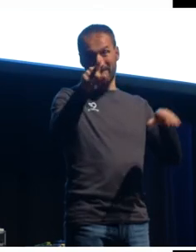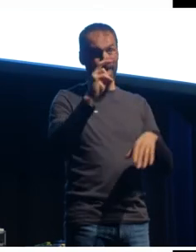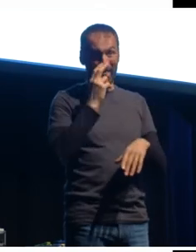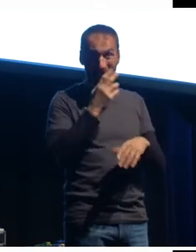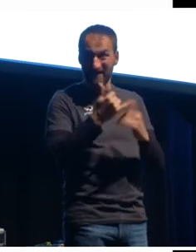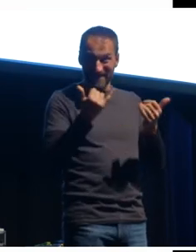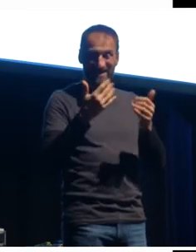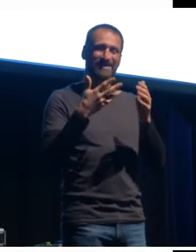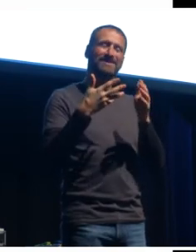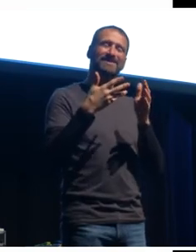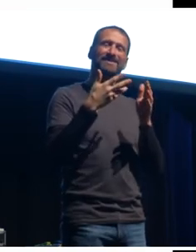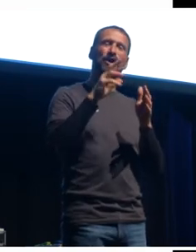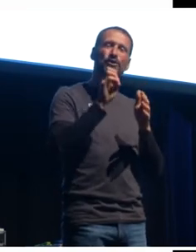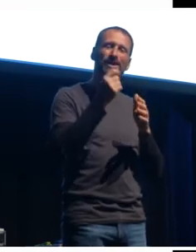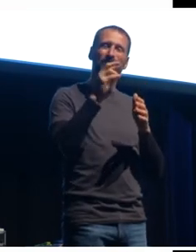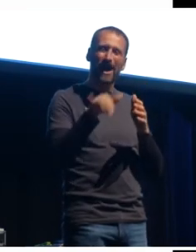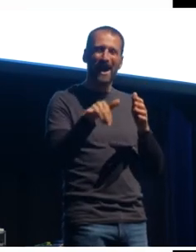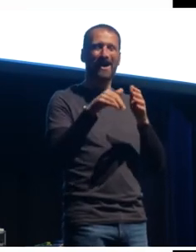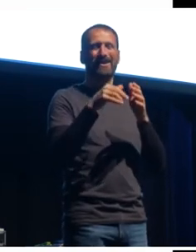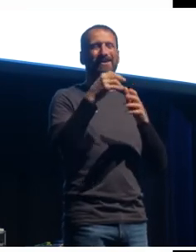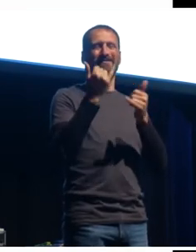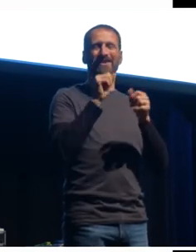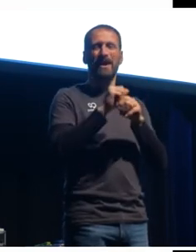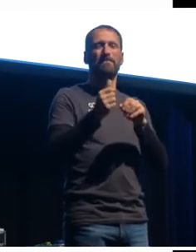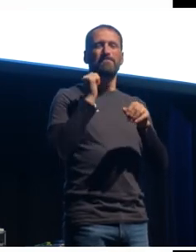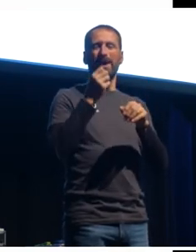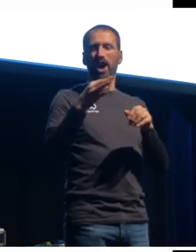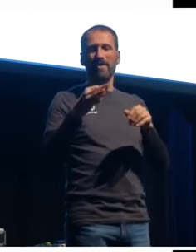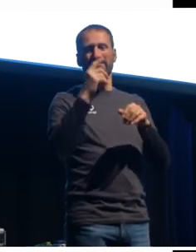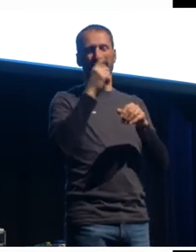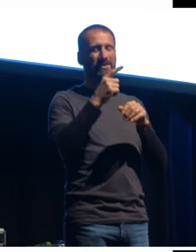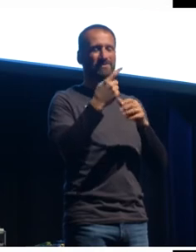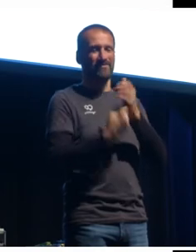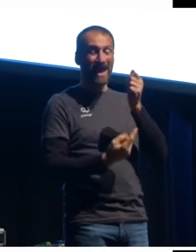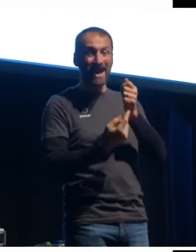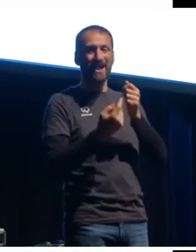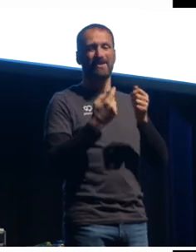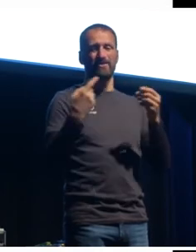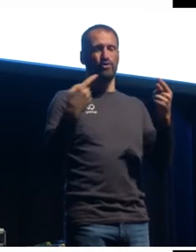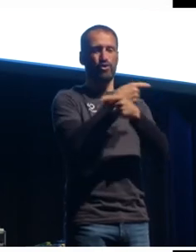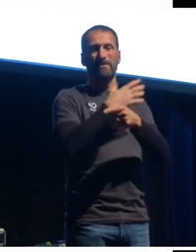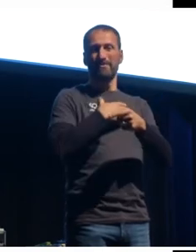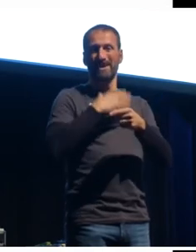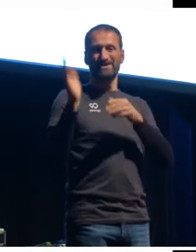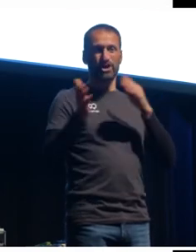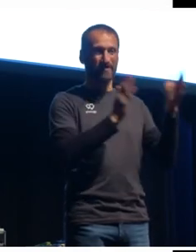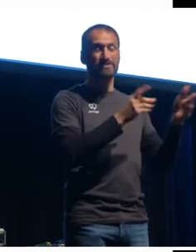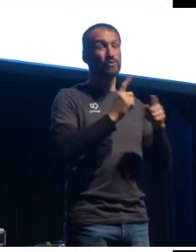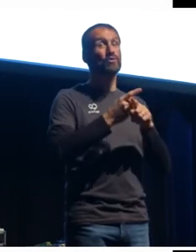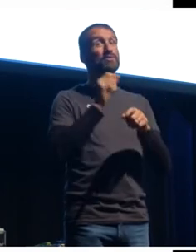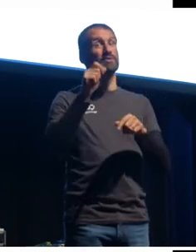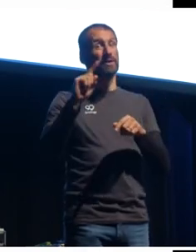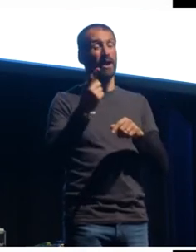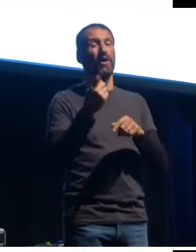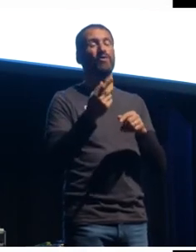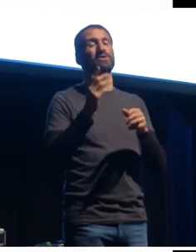conditional retries, exponential backoffs for when things start to fail across my services, and even circuit breakers that you can build with libraries